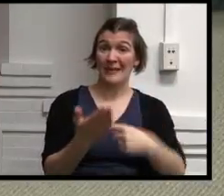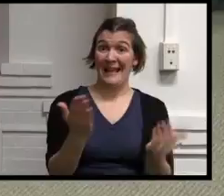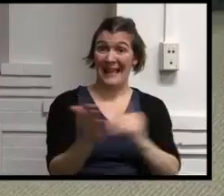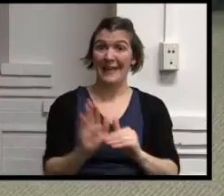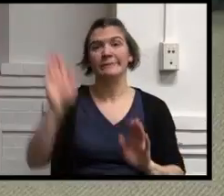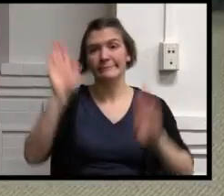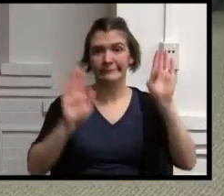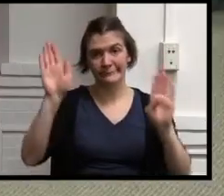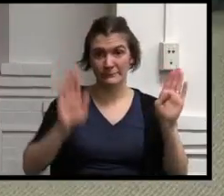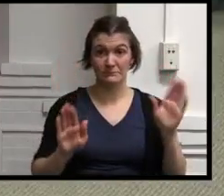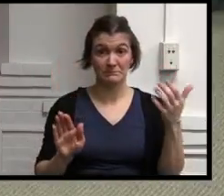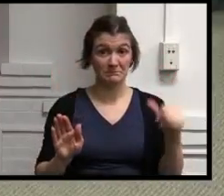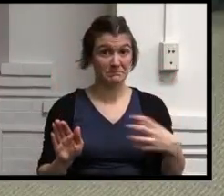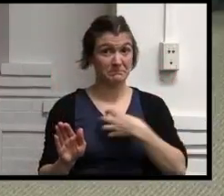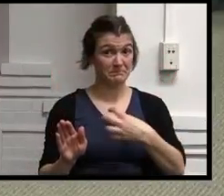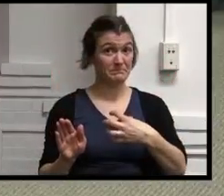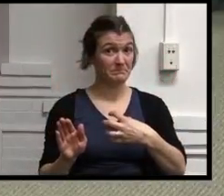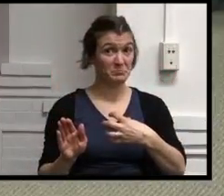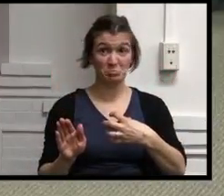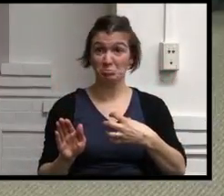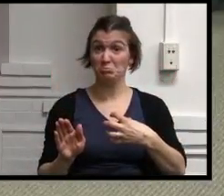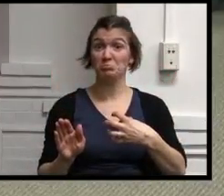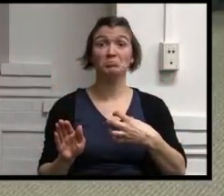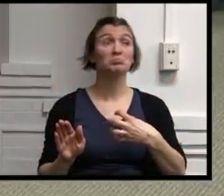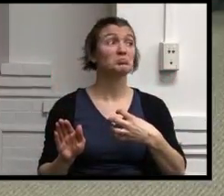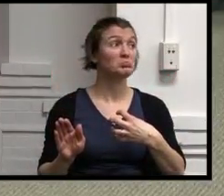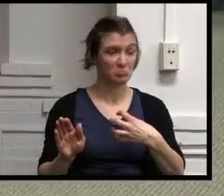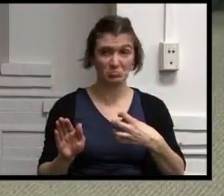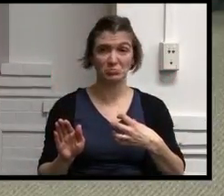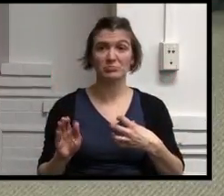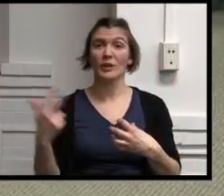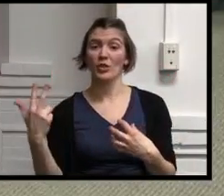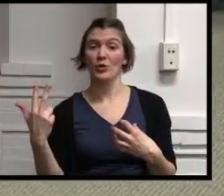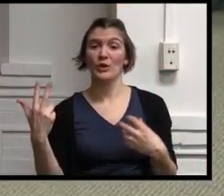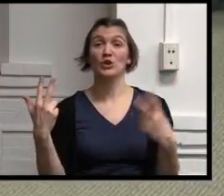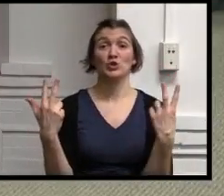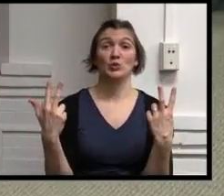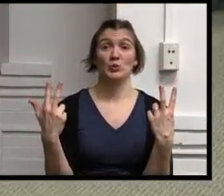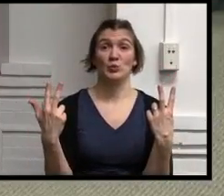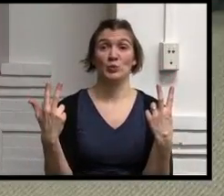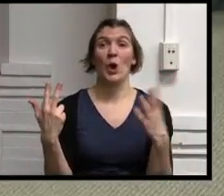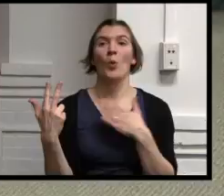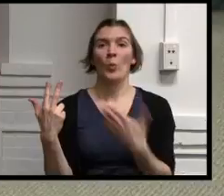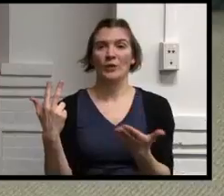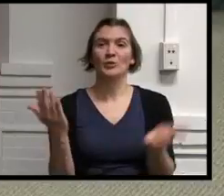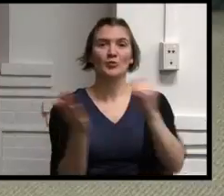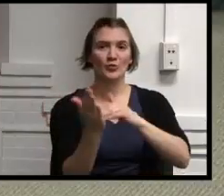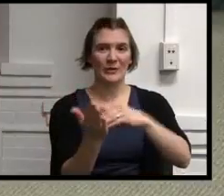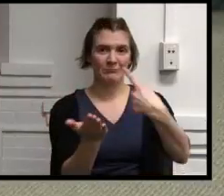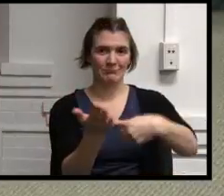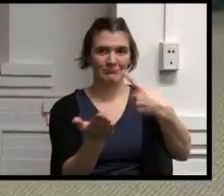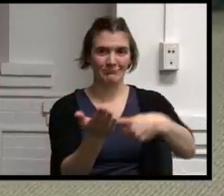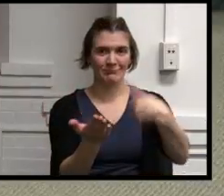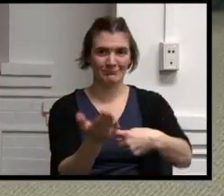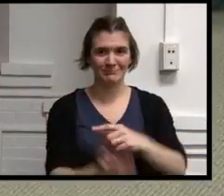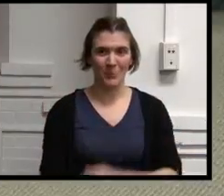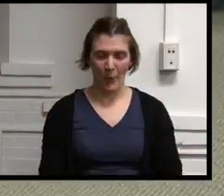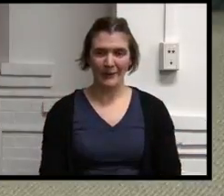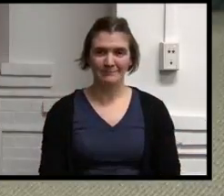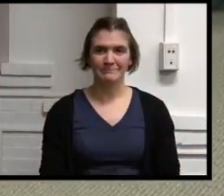Aye. All those opposed? Nay. Okay. That carries 3-2. All right, so we decided to reconsider